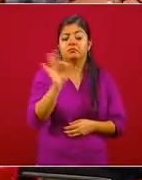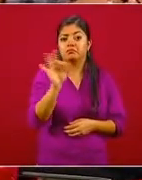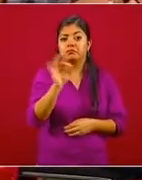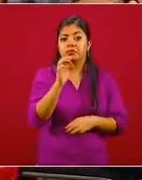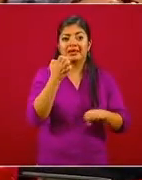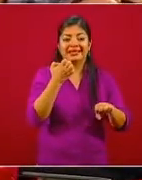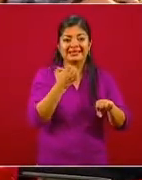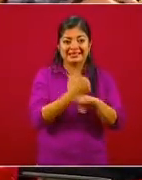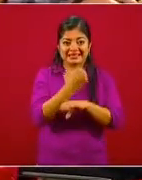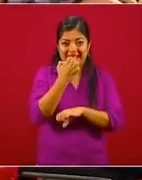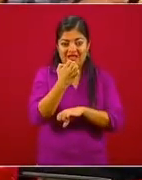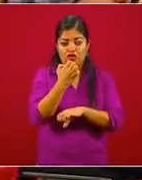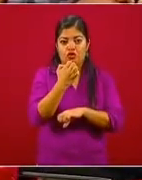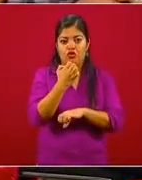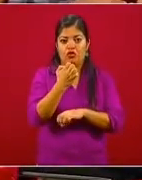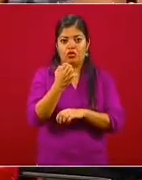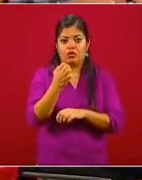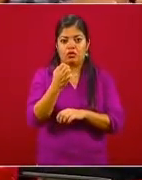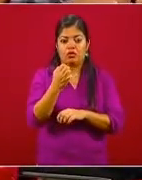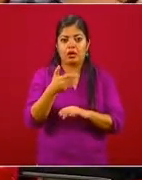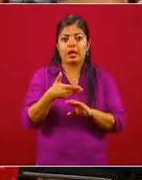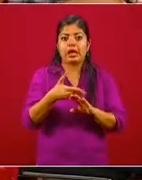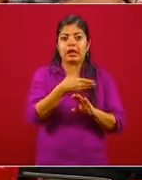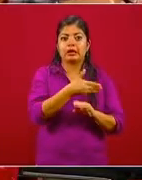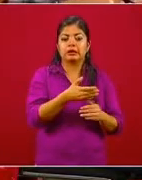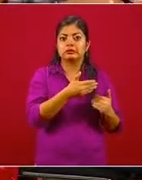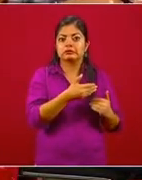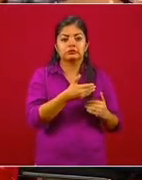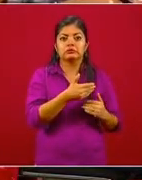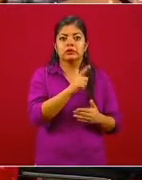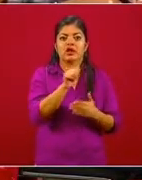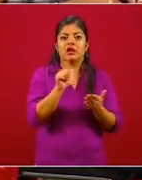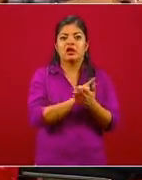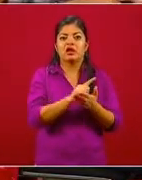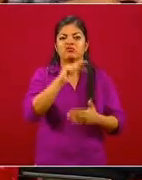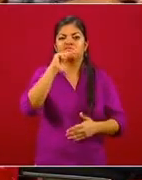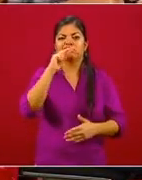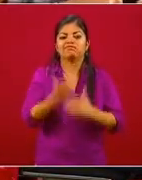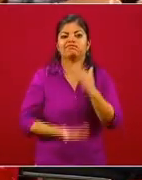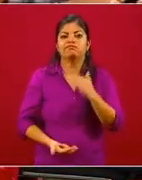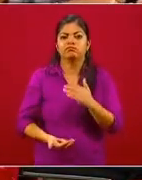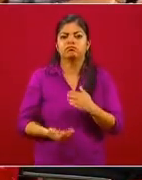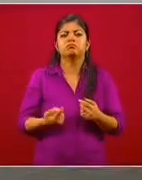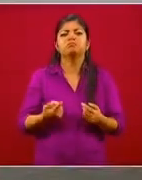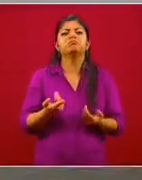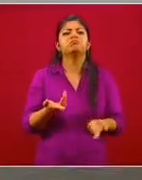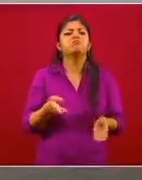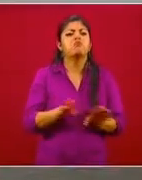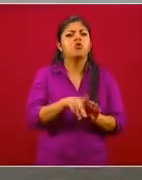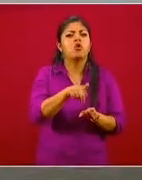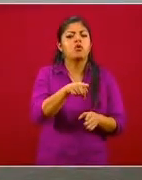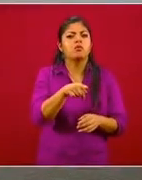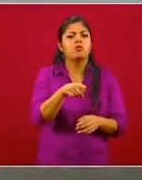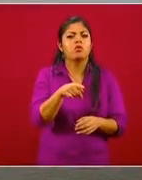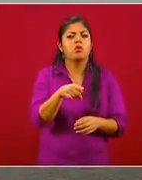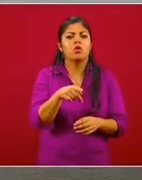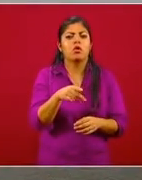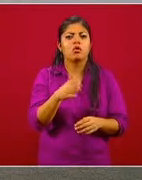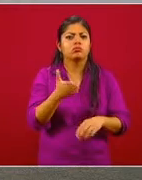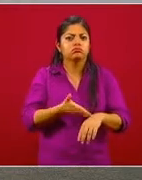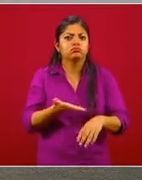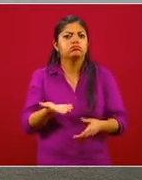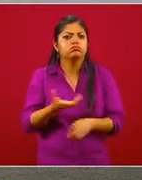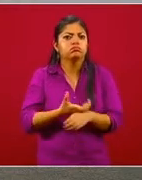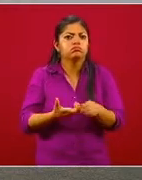Also, you were talking about how if a state government or different institutions